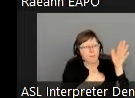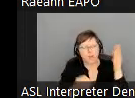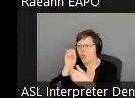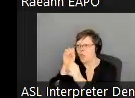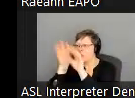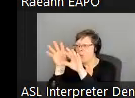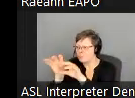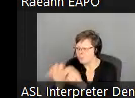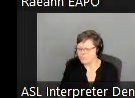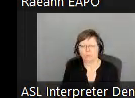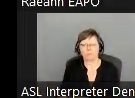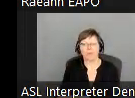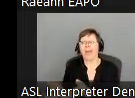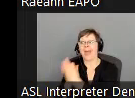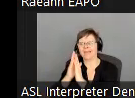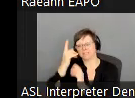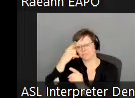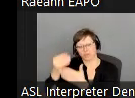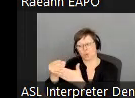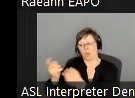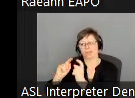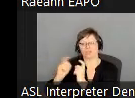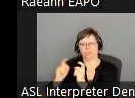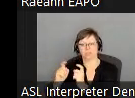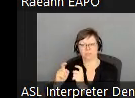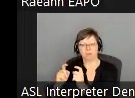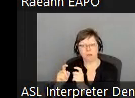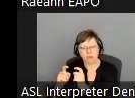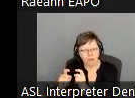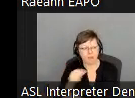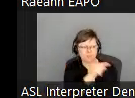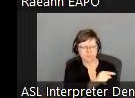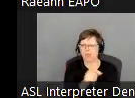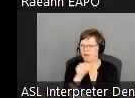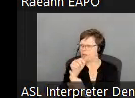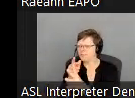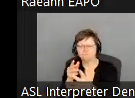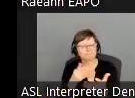legit. And they were asking for donations. So these fraudsters are going after everyone and everyone.